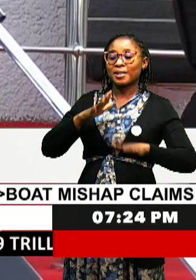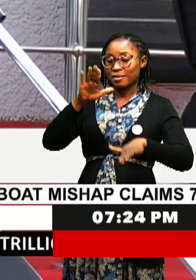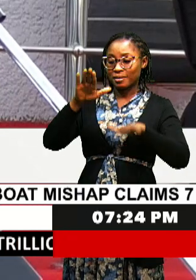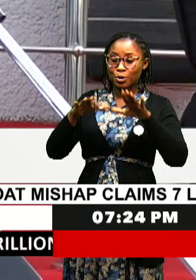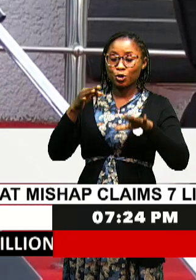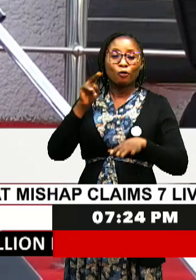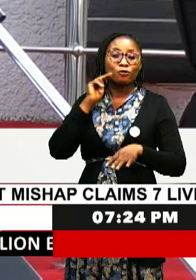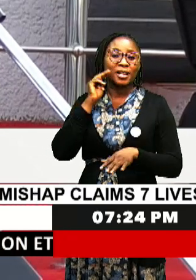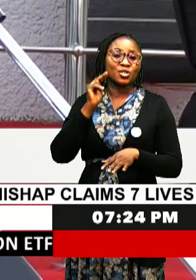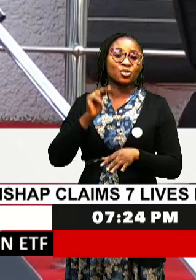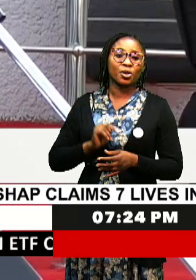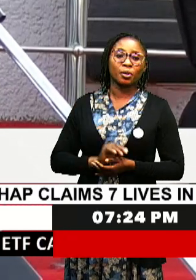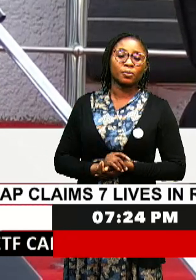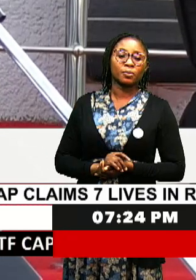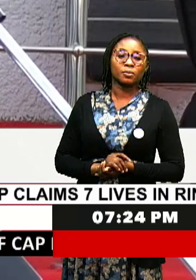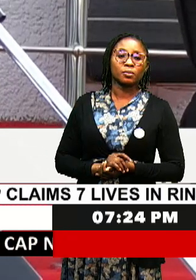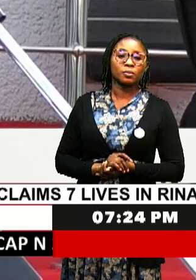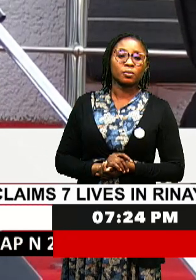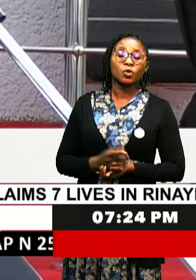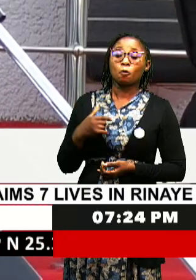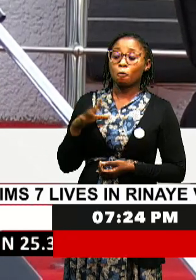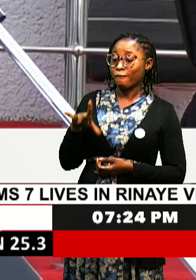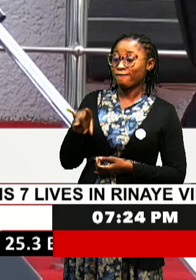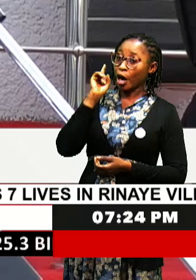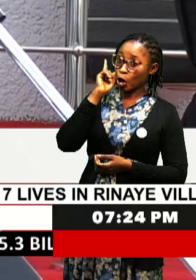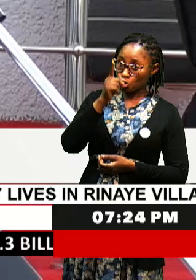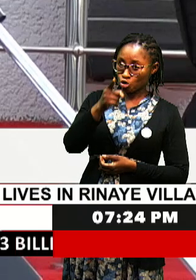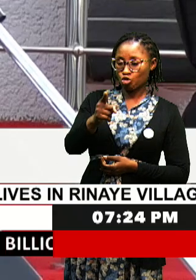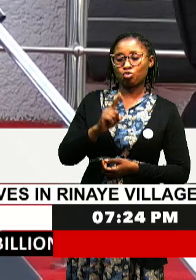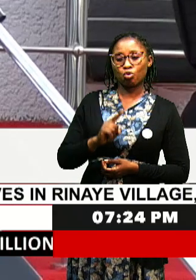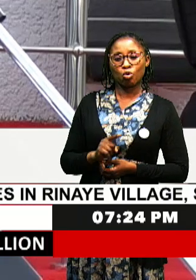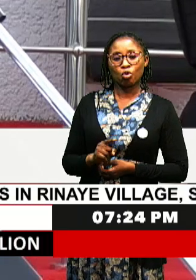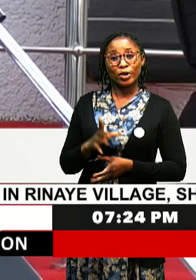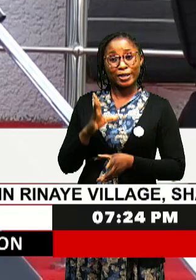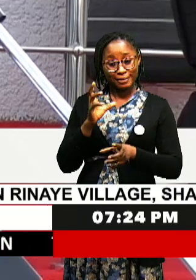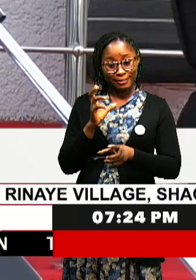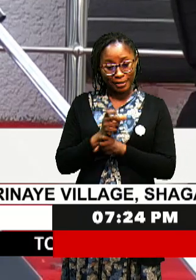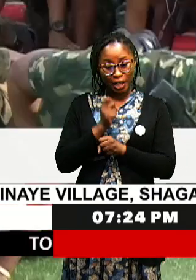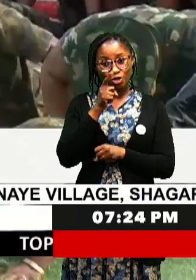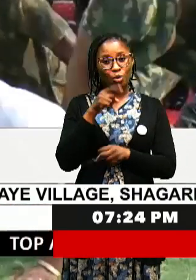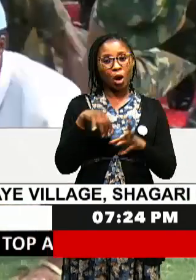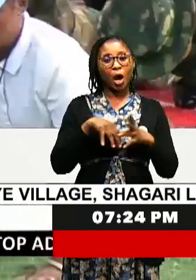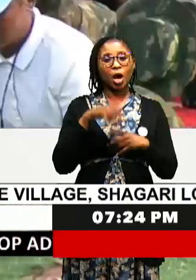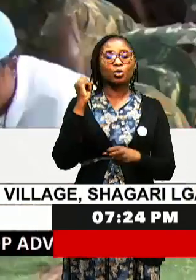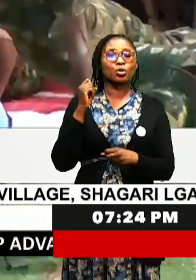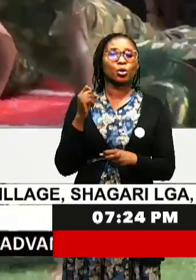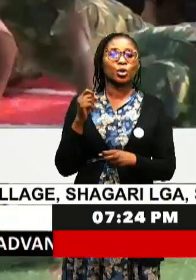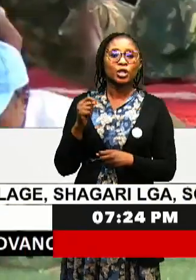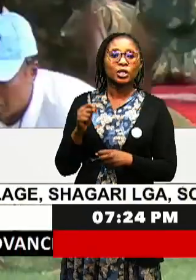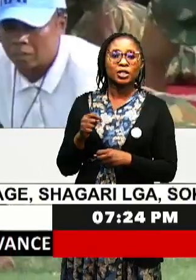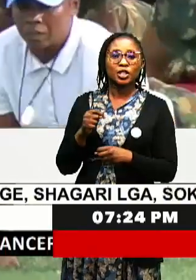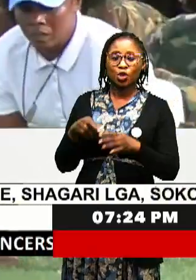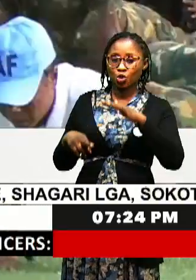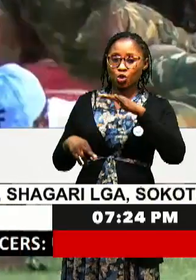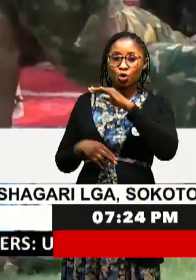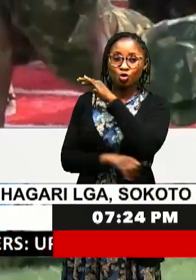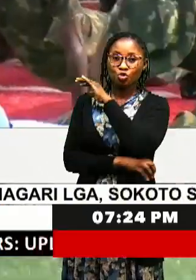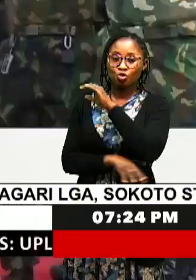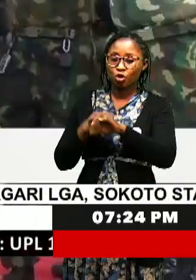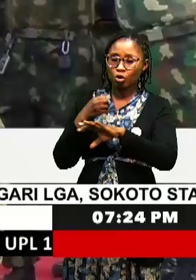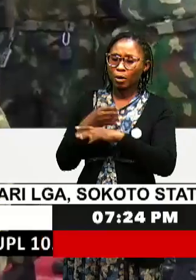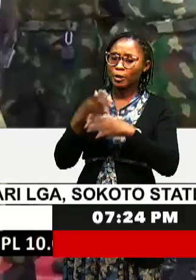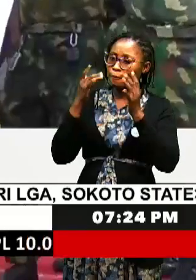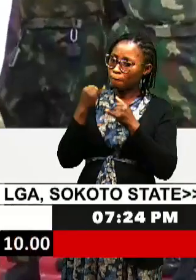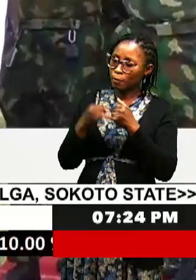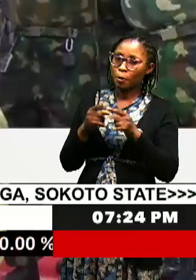Nigeria. We'll find you and we'll take you out. The route march had ended, but the